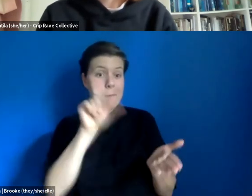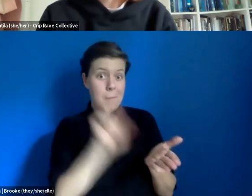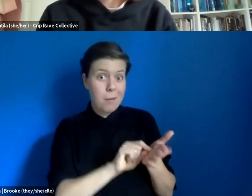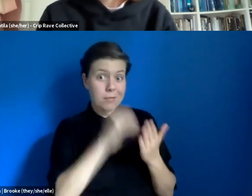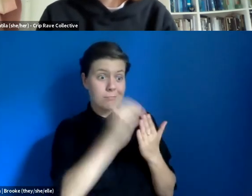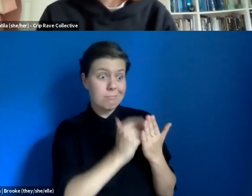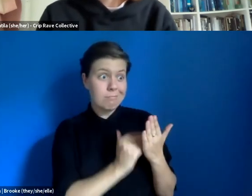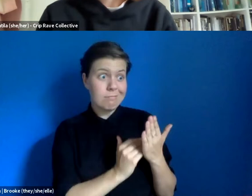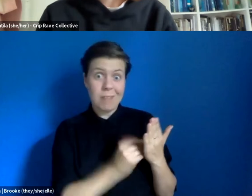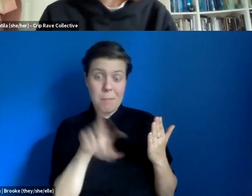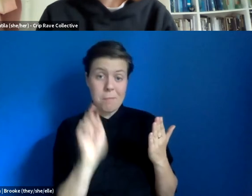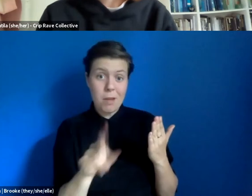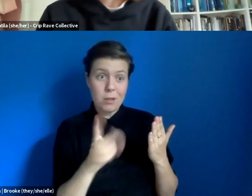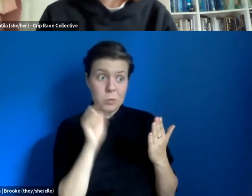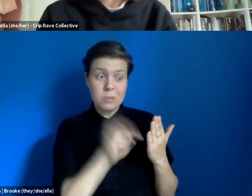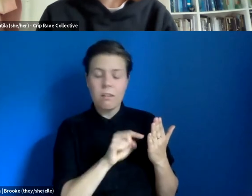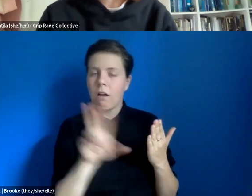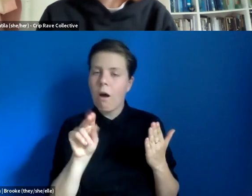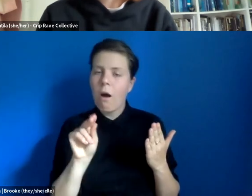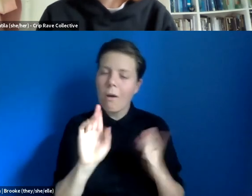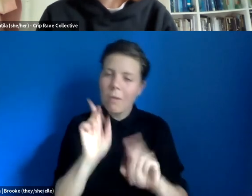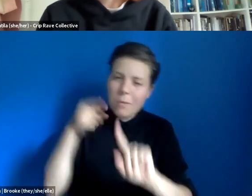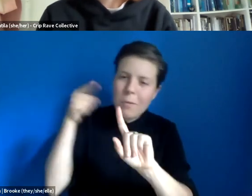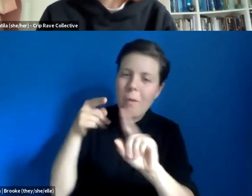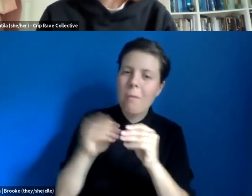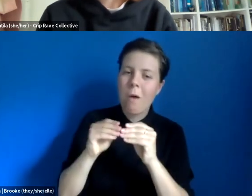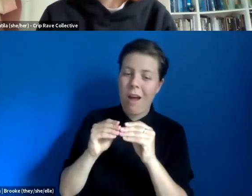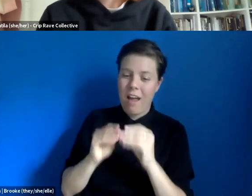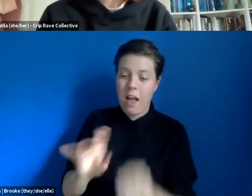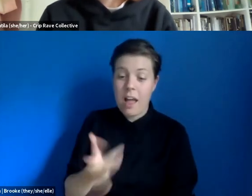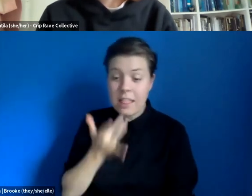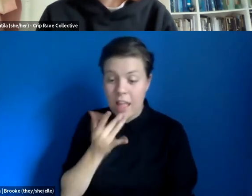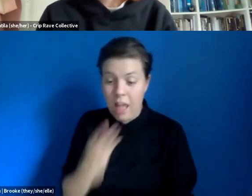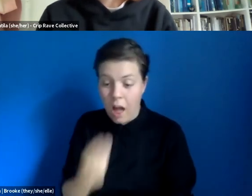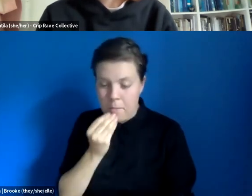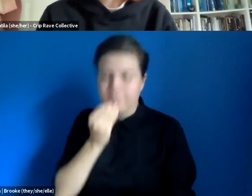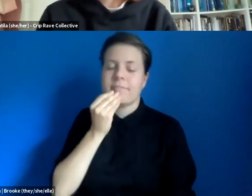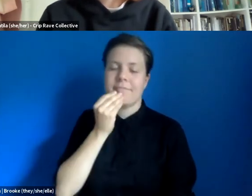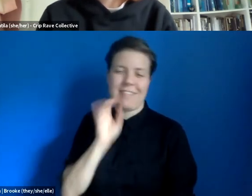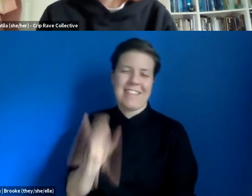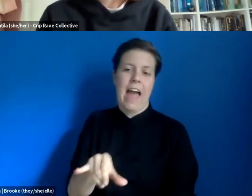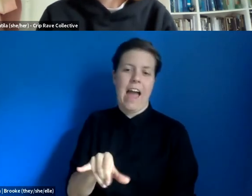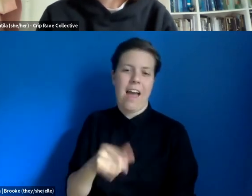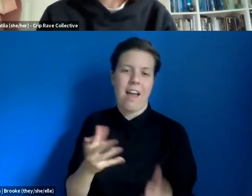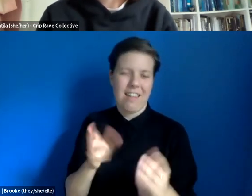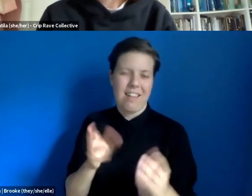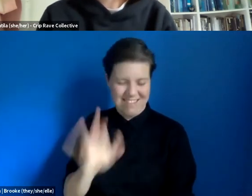In a nutshell, access shouldn't be a prescribed cookie cutter